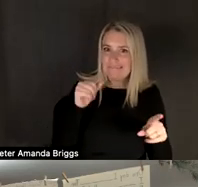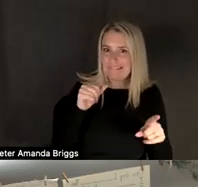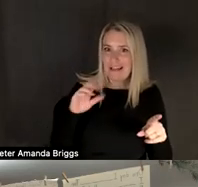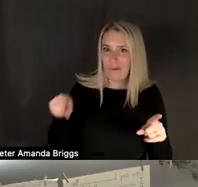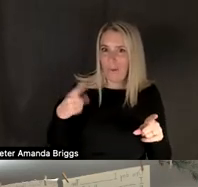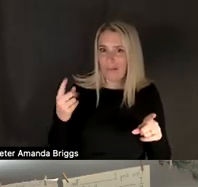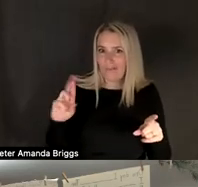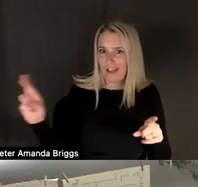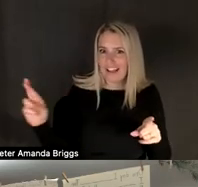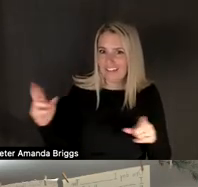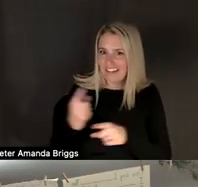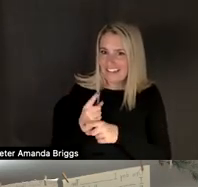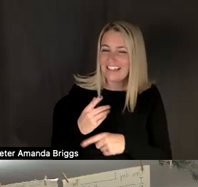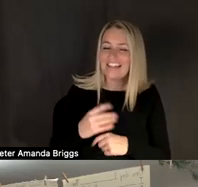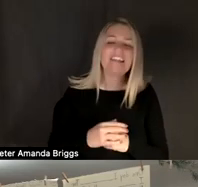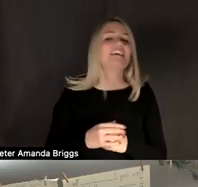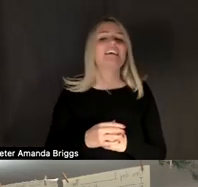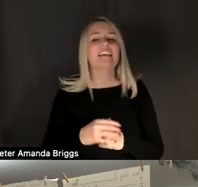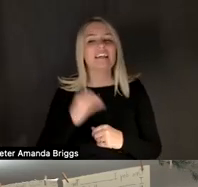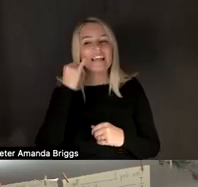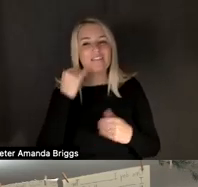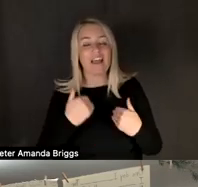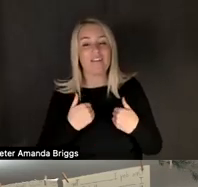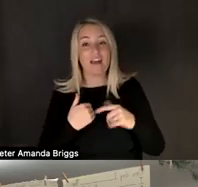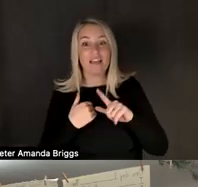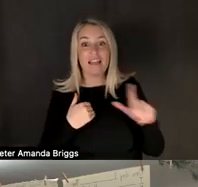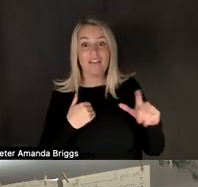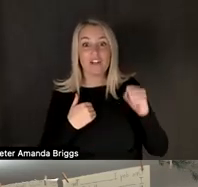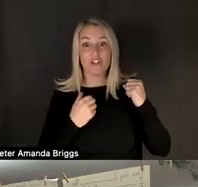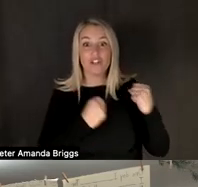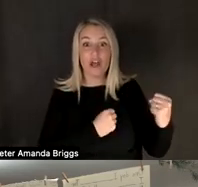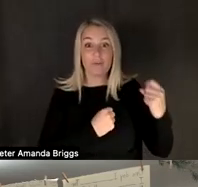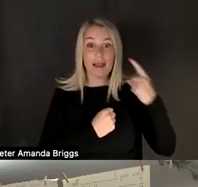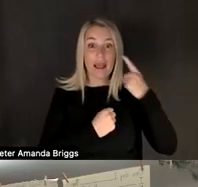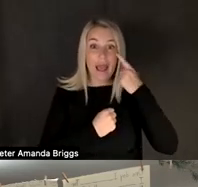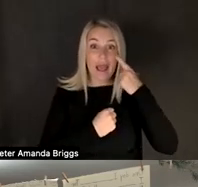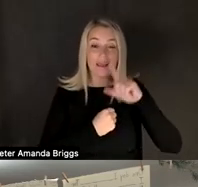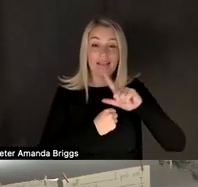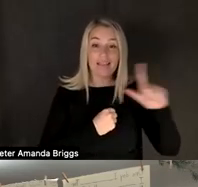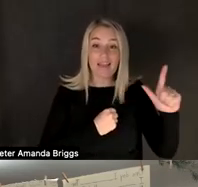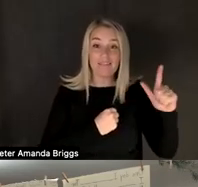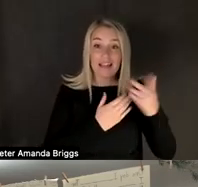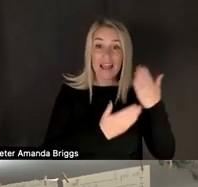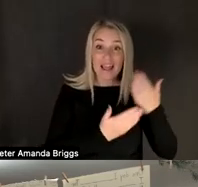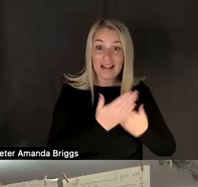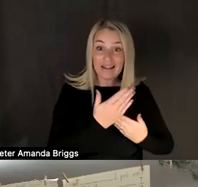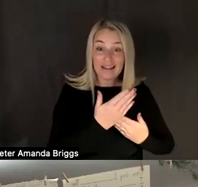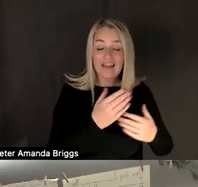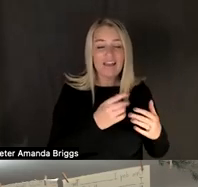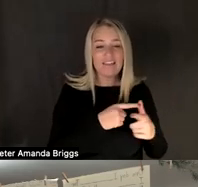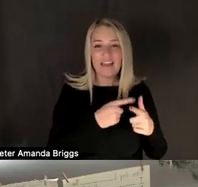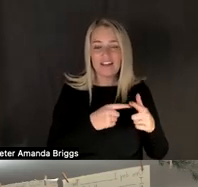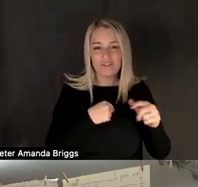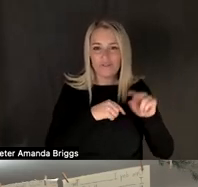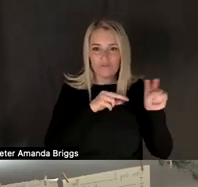left hand, if you have a left dominant eye and a left hand, you just have to focus on our culture, on the directionality.